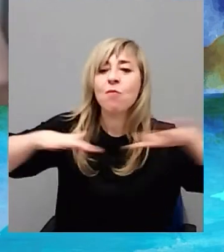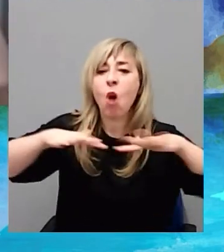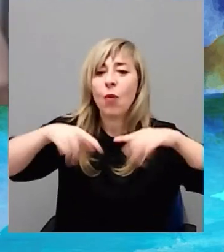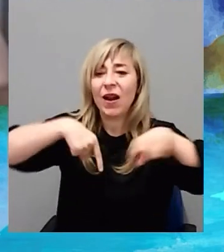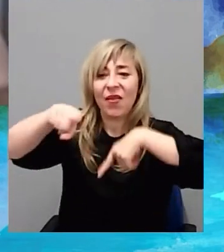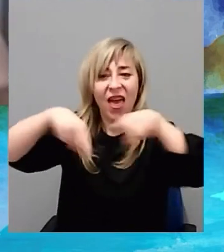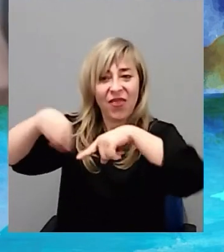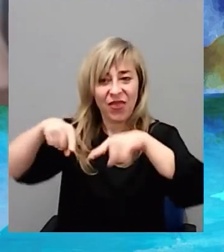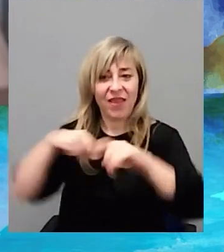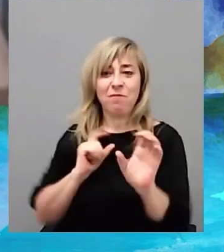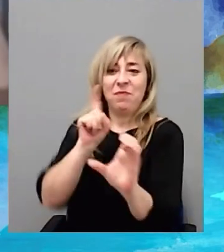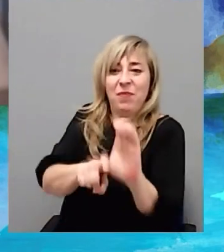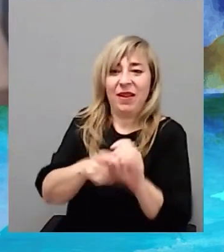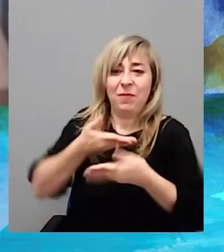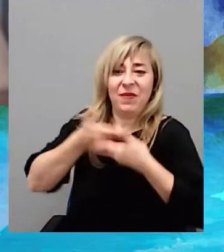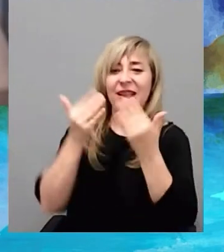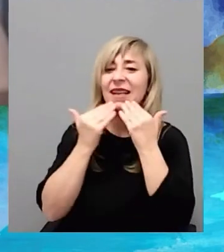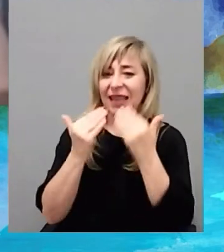and mobility.